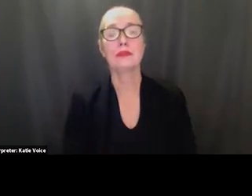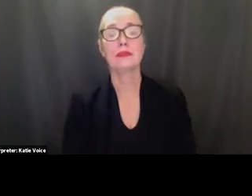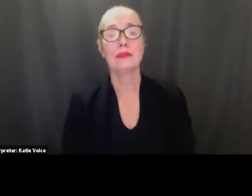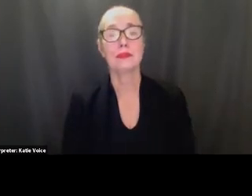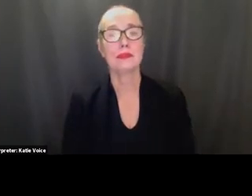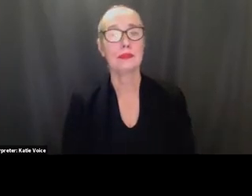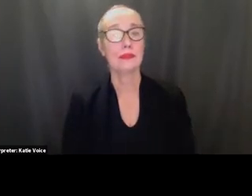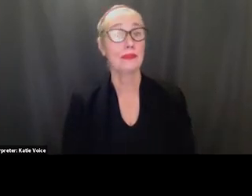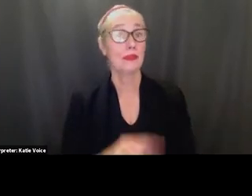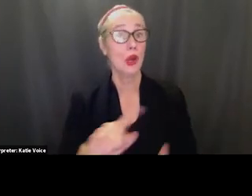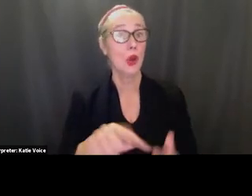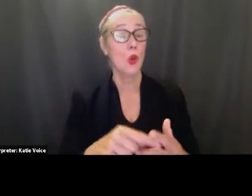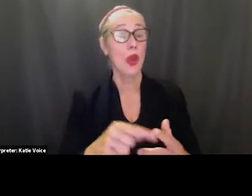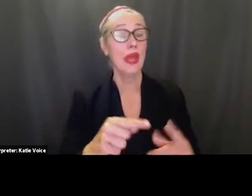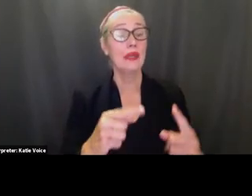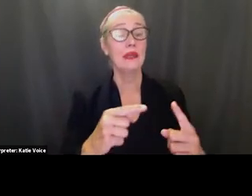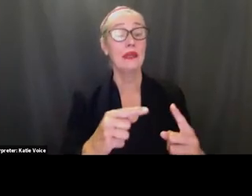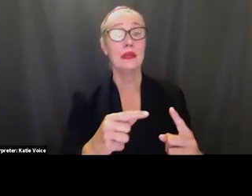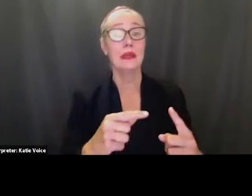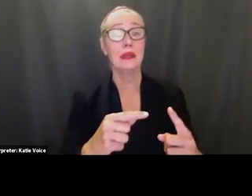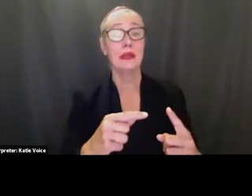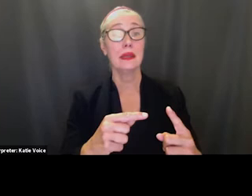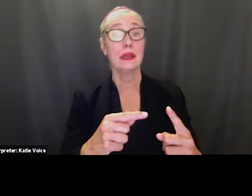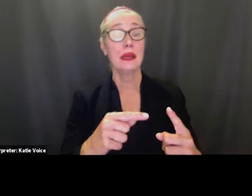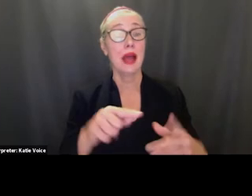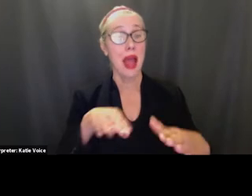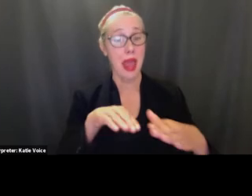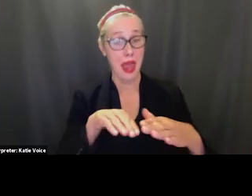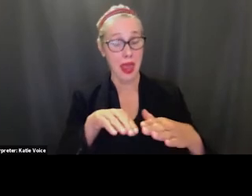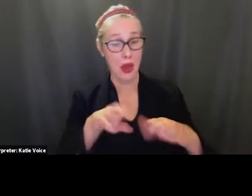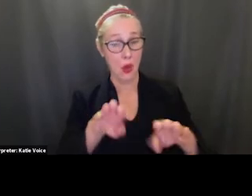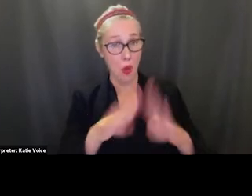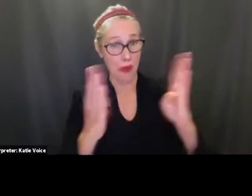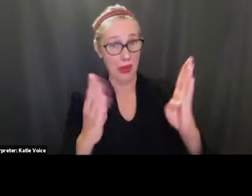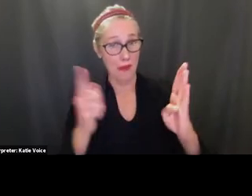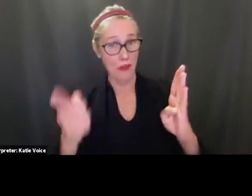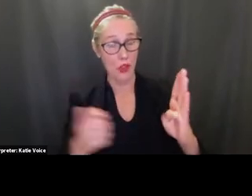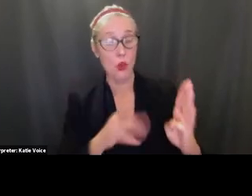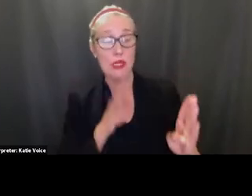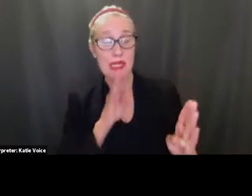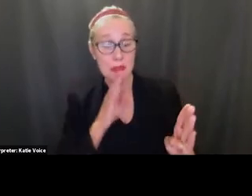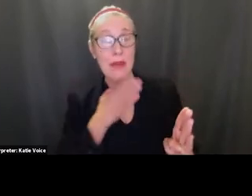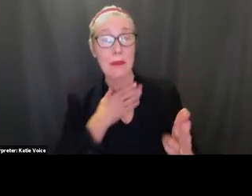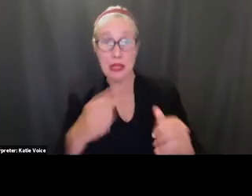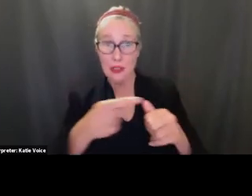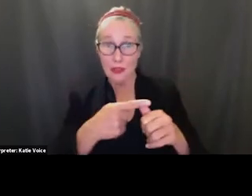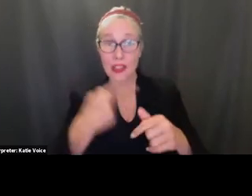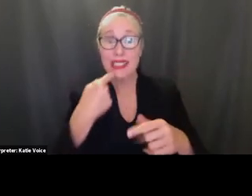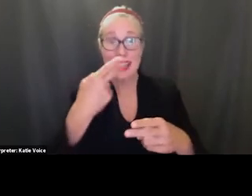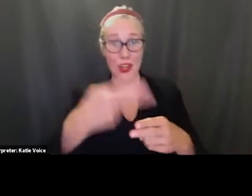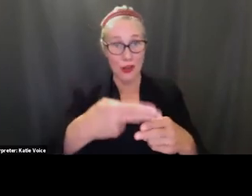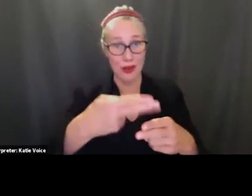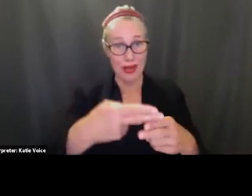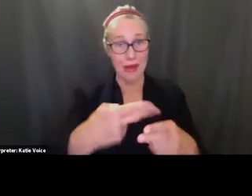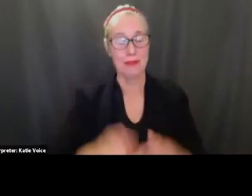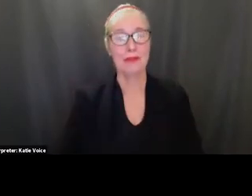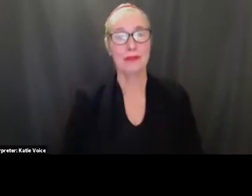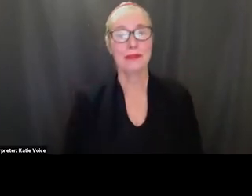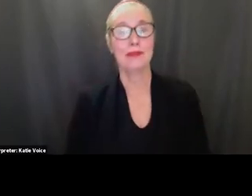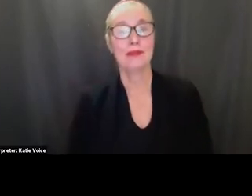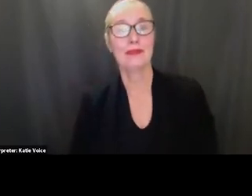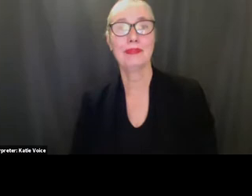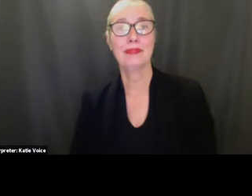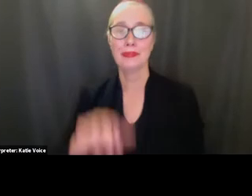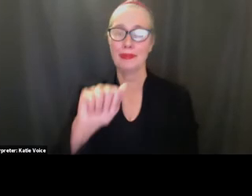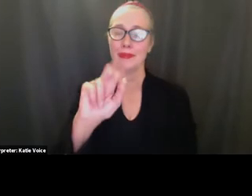and please when i meet your um give you access to speak will you please state your name thank you and